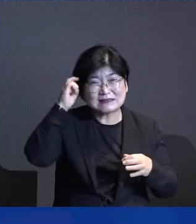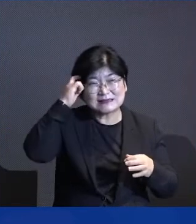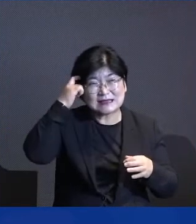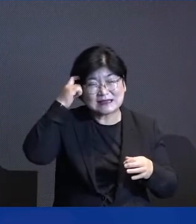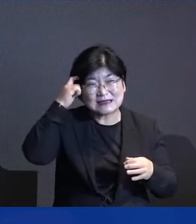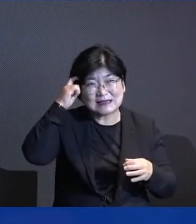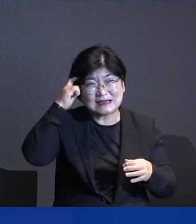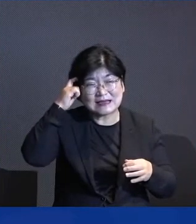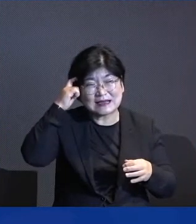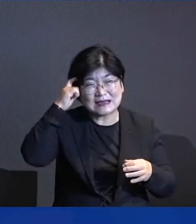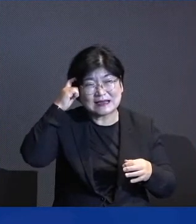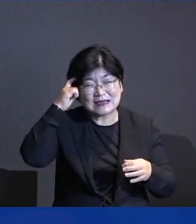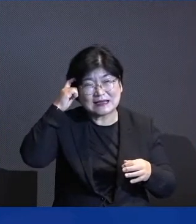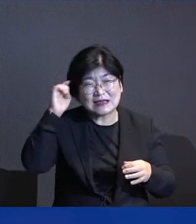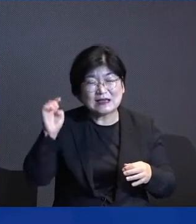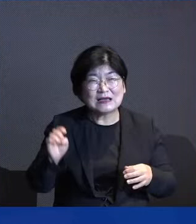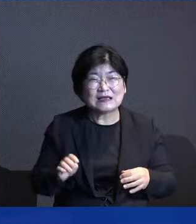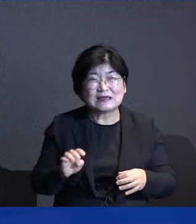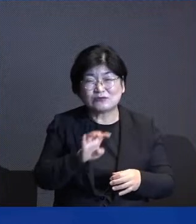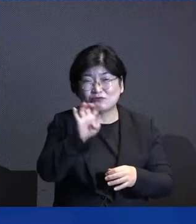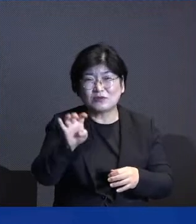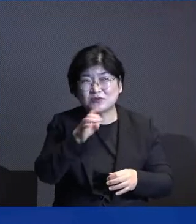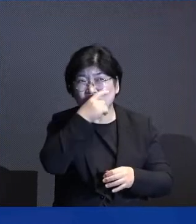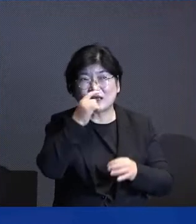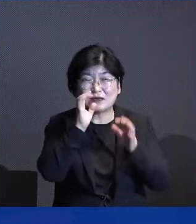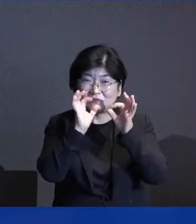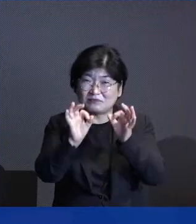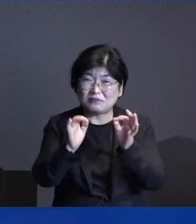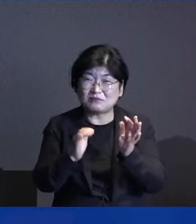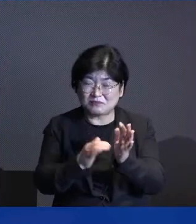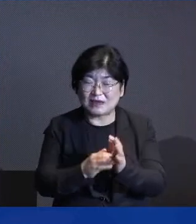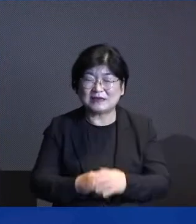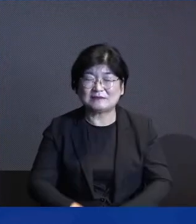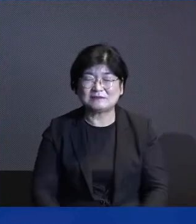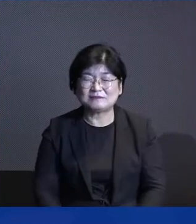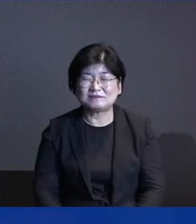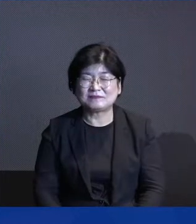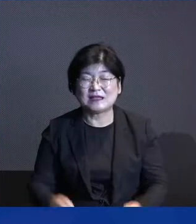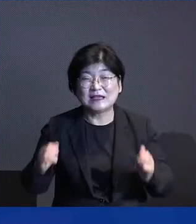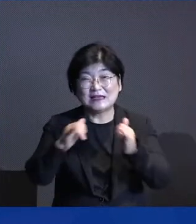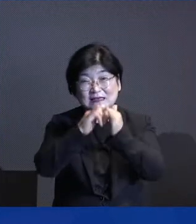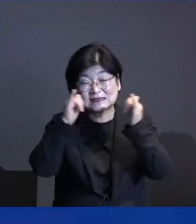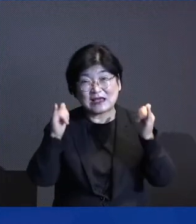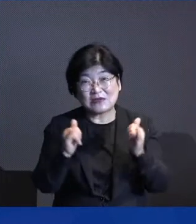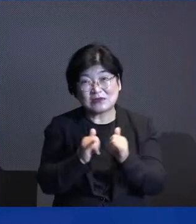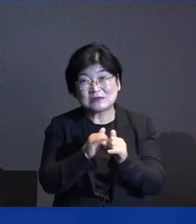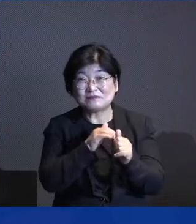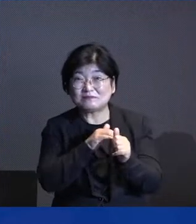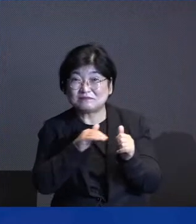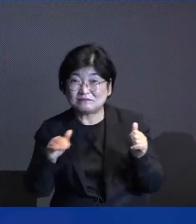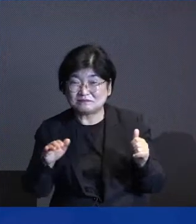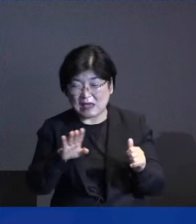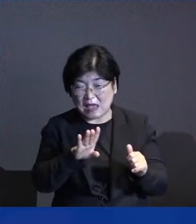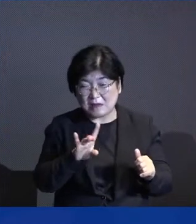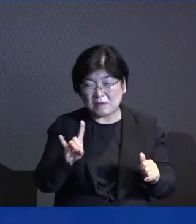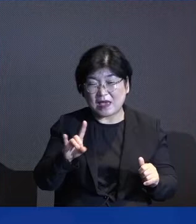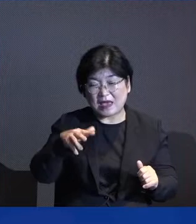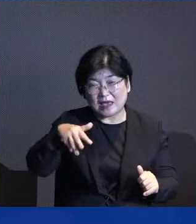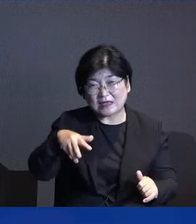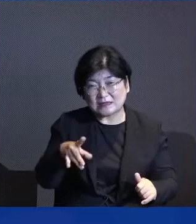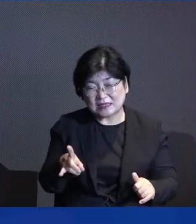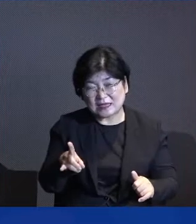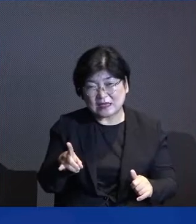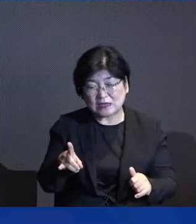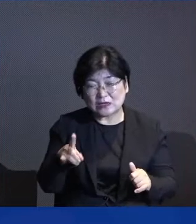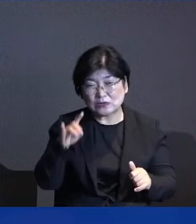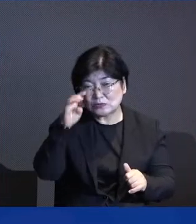I found a significant difference in both measures of social exclusion and well-being index across different European countries